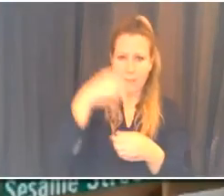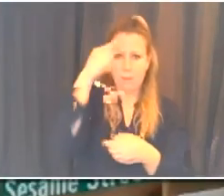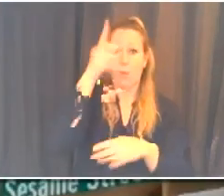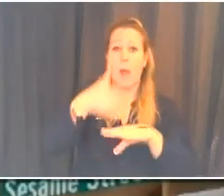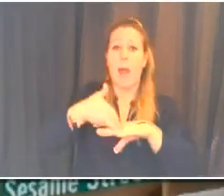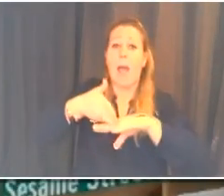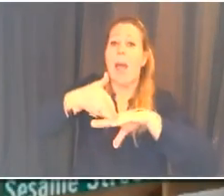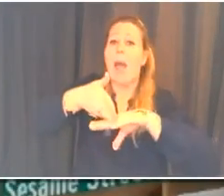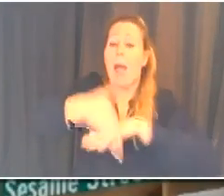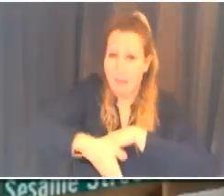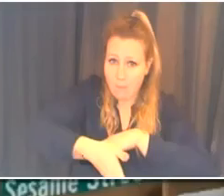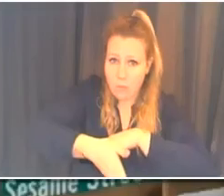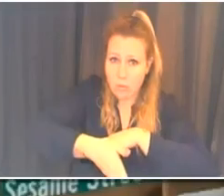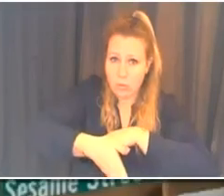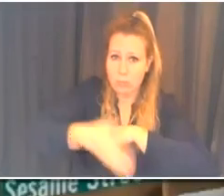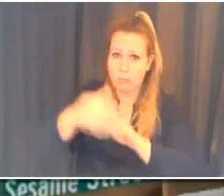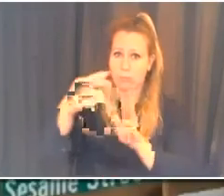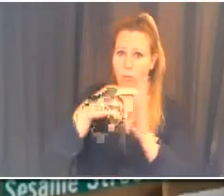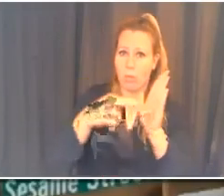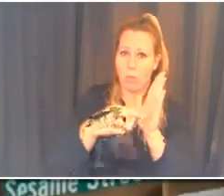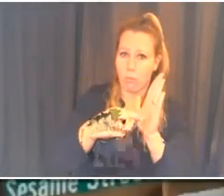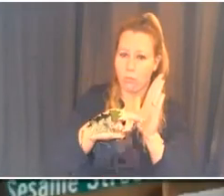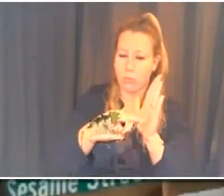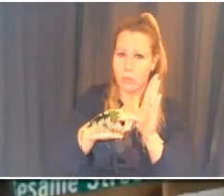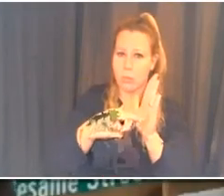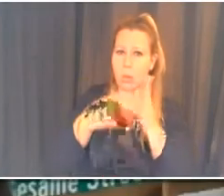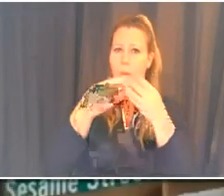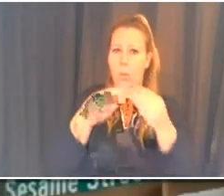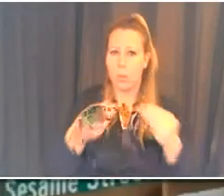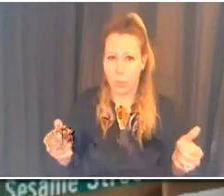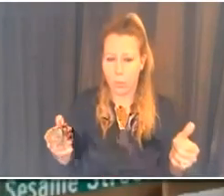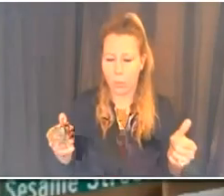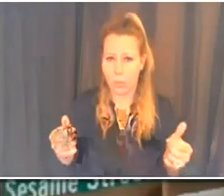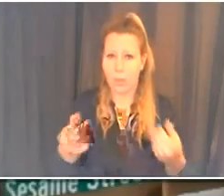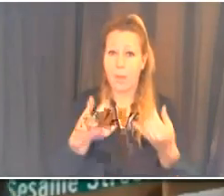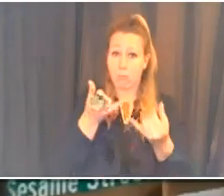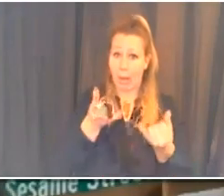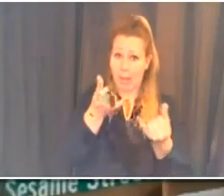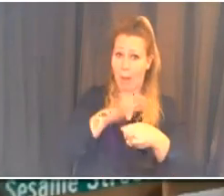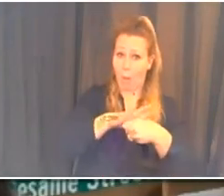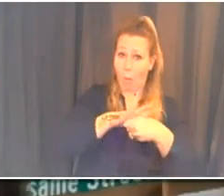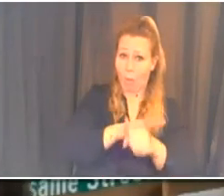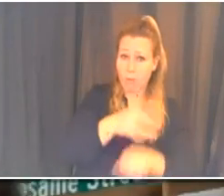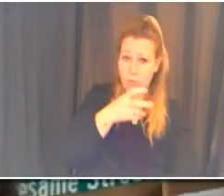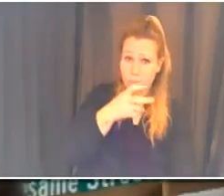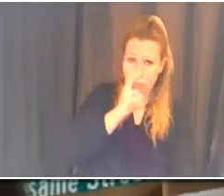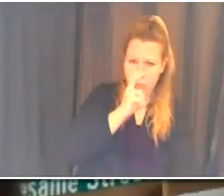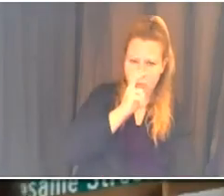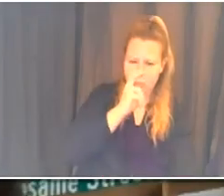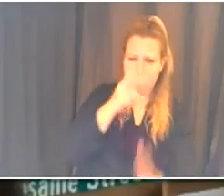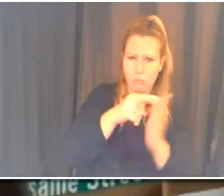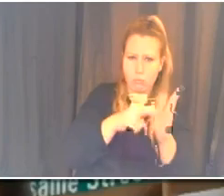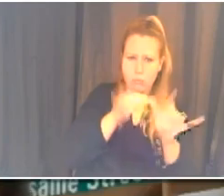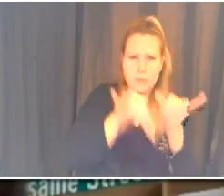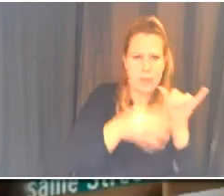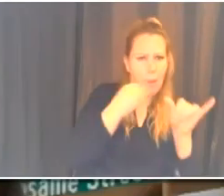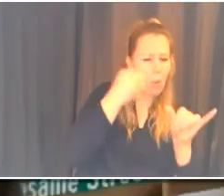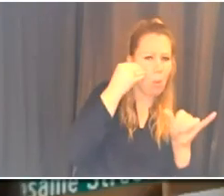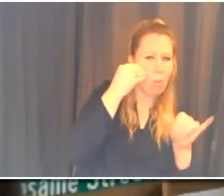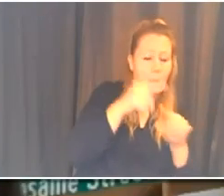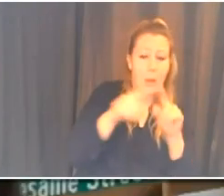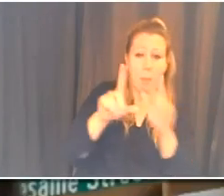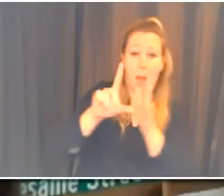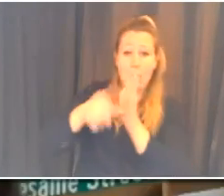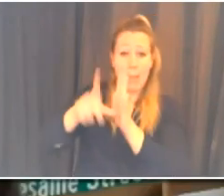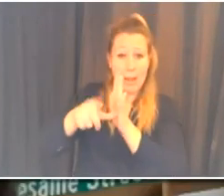let survivors know those services will be available to them um but we don't want to see the city scrambling